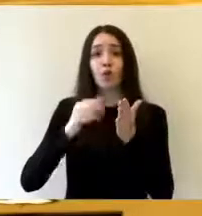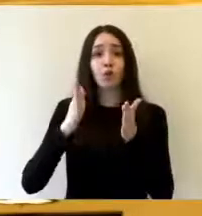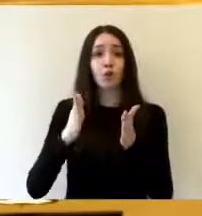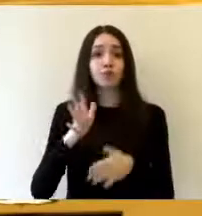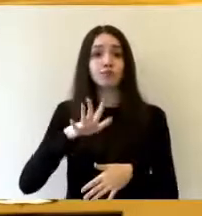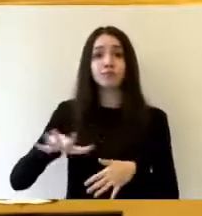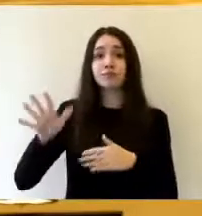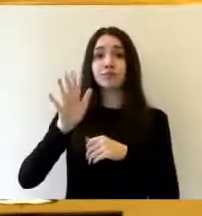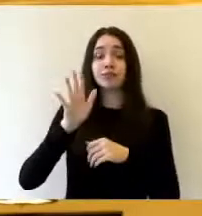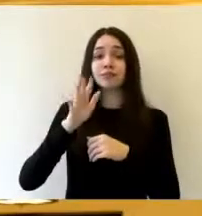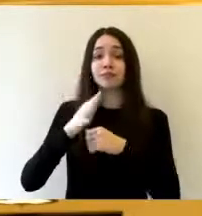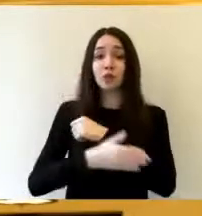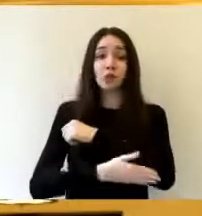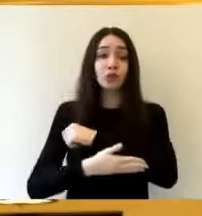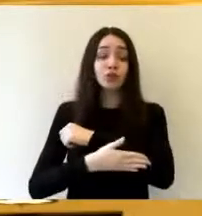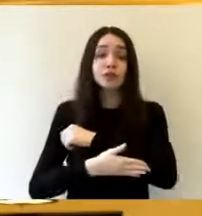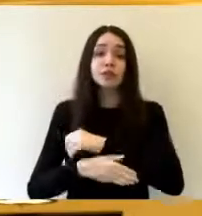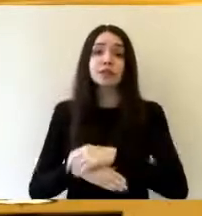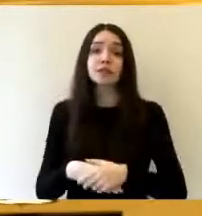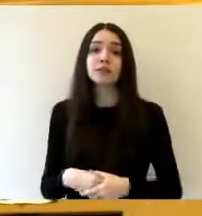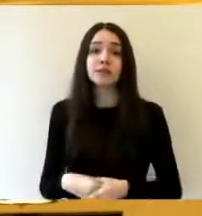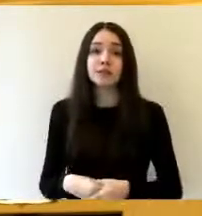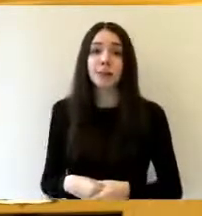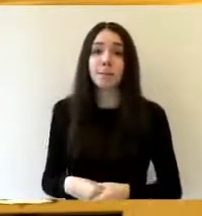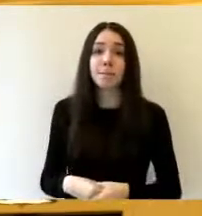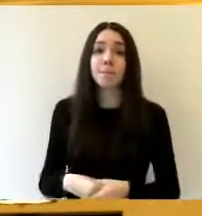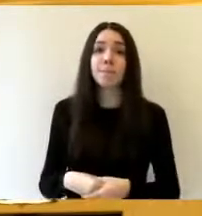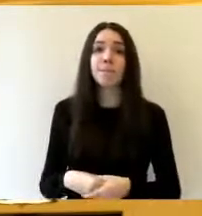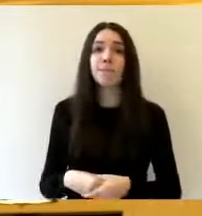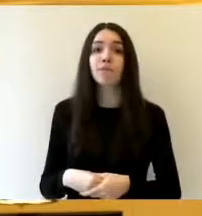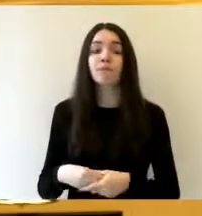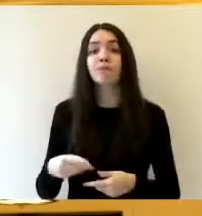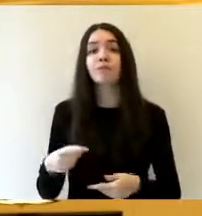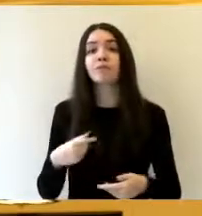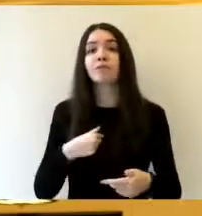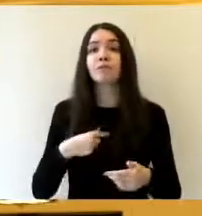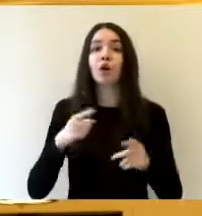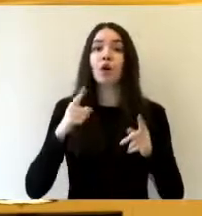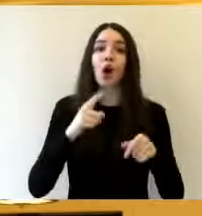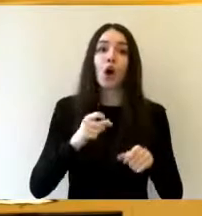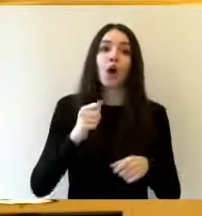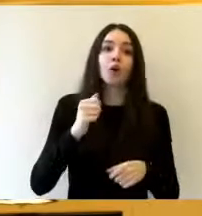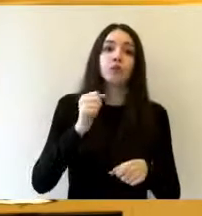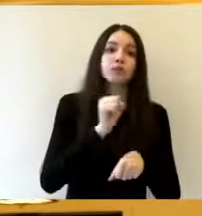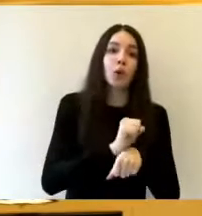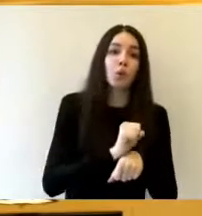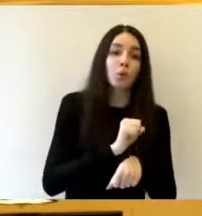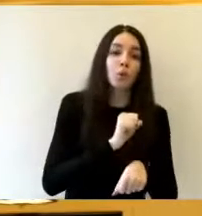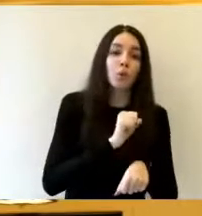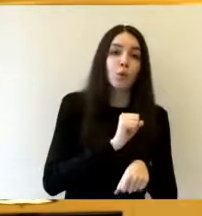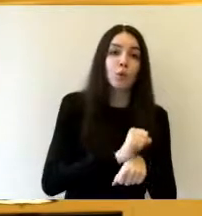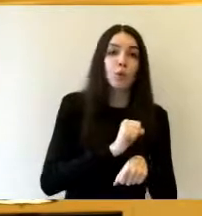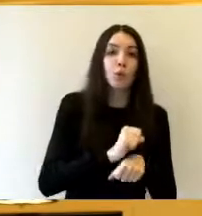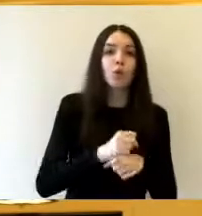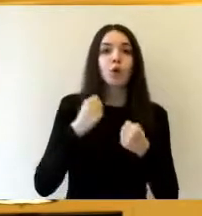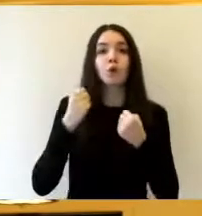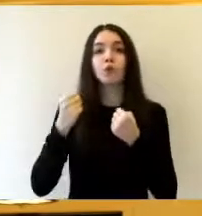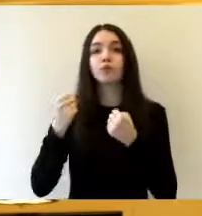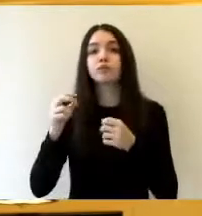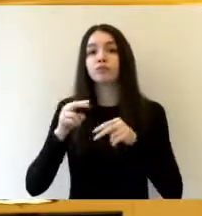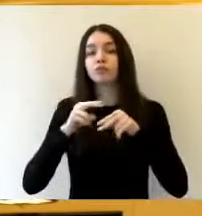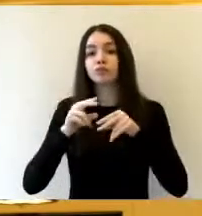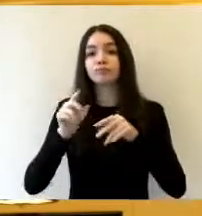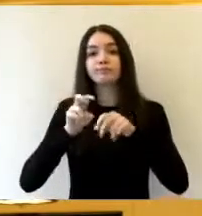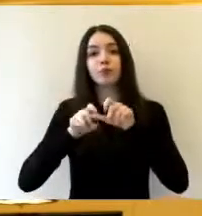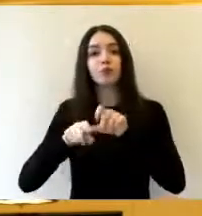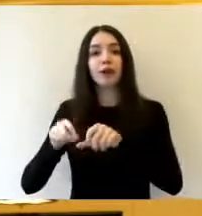a.m., carving back on the train by 3:30, sometimes grabbing a kid on the way home and then doing it again the next day, 6 days a week